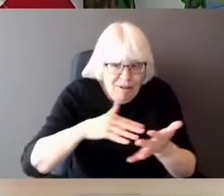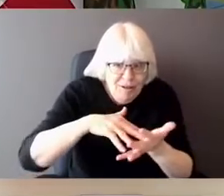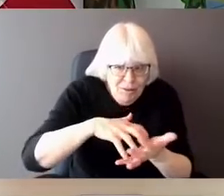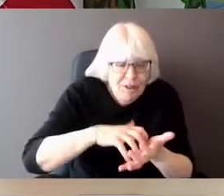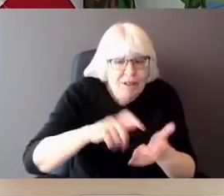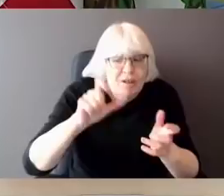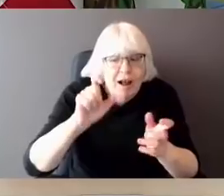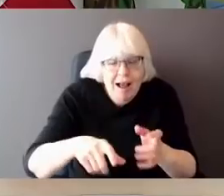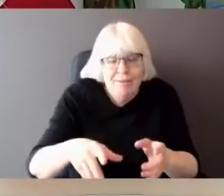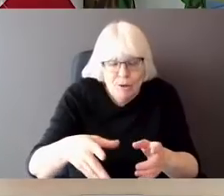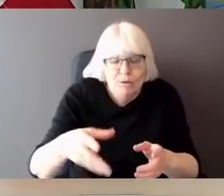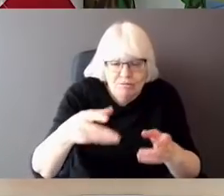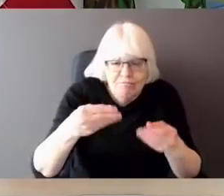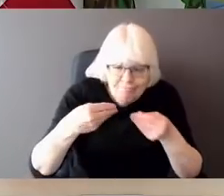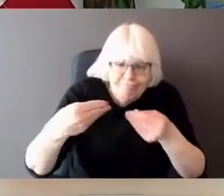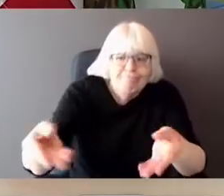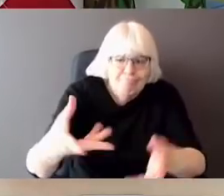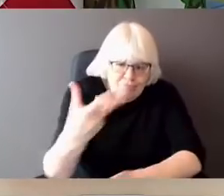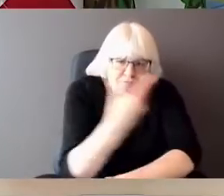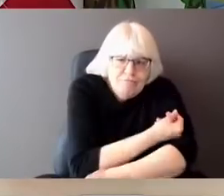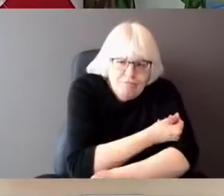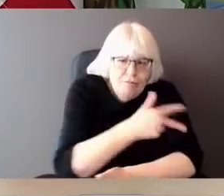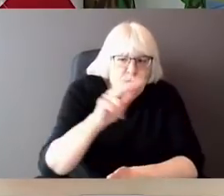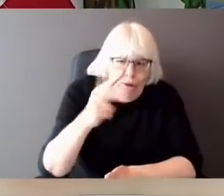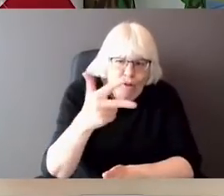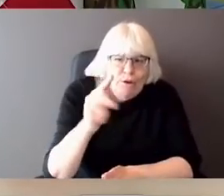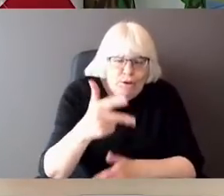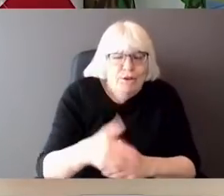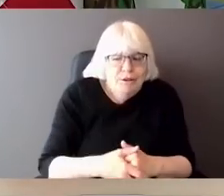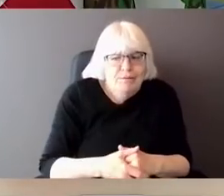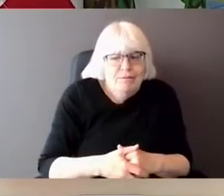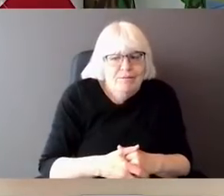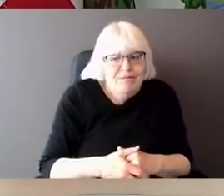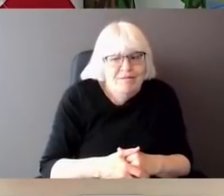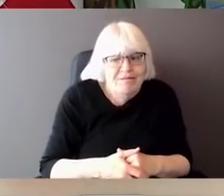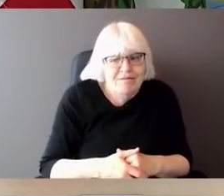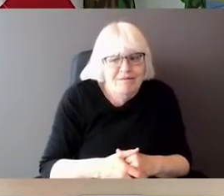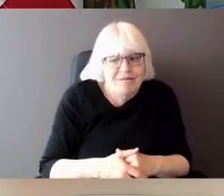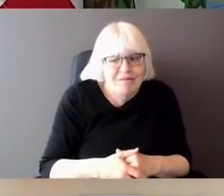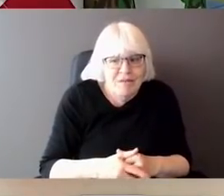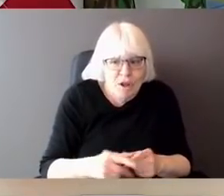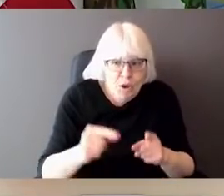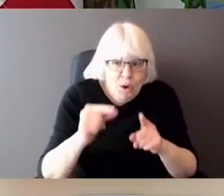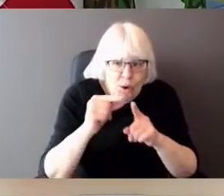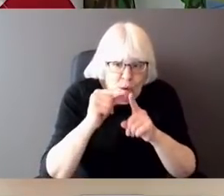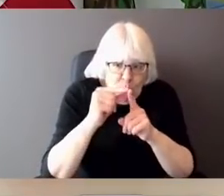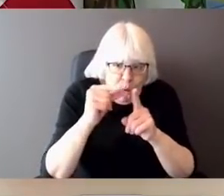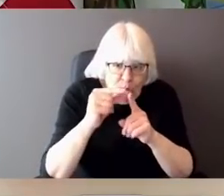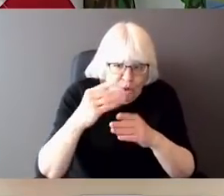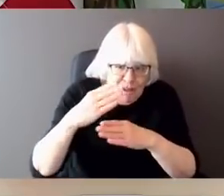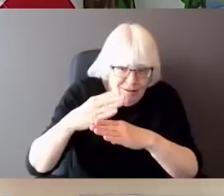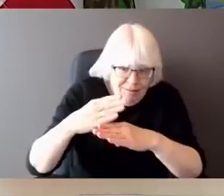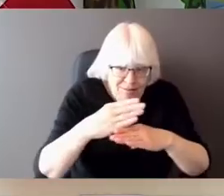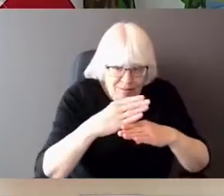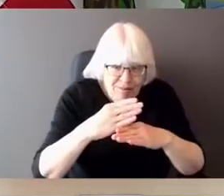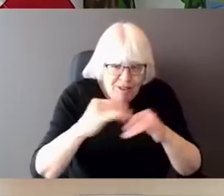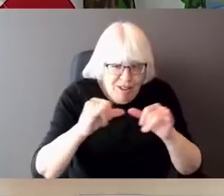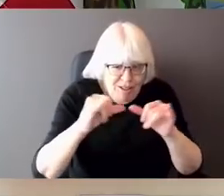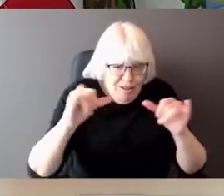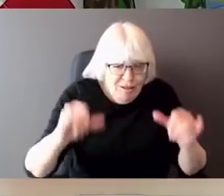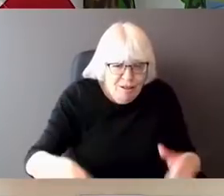and sometimes the word immunocompromised, there's quite we use the definition and the sort of